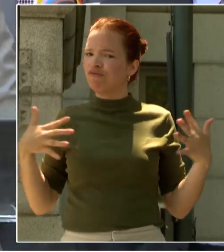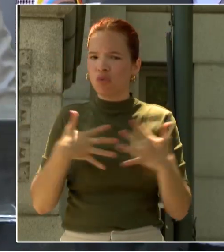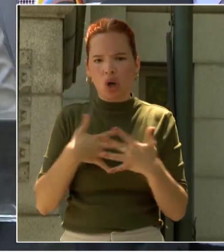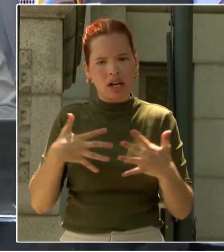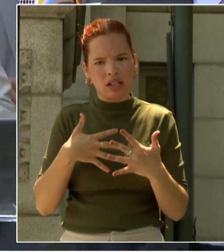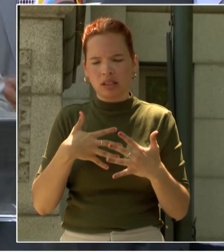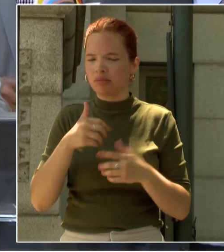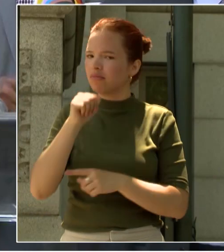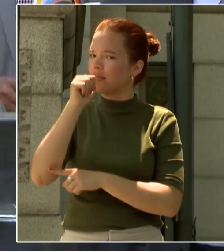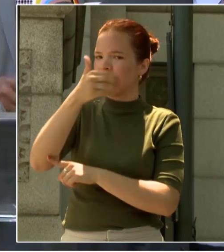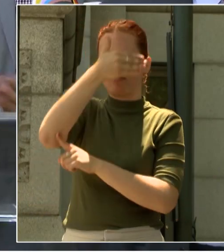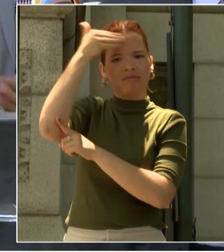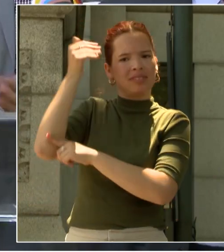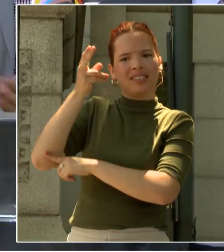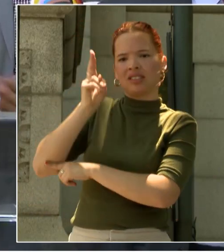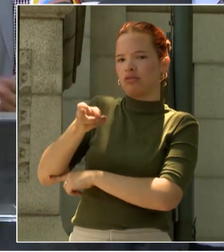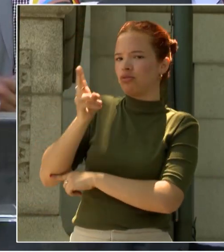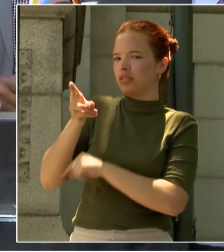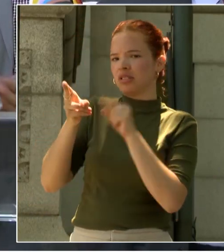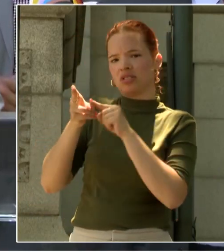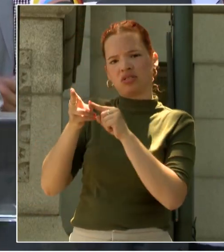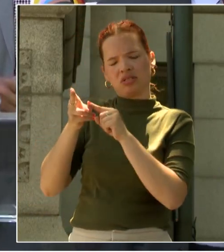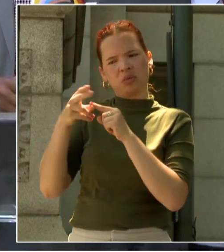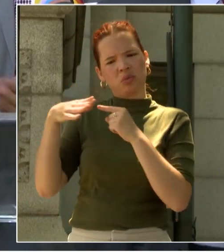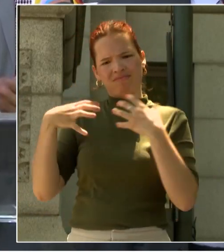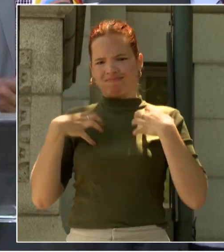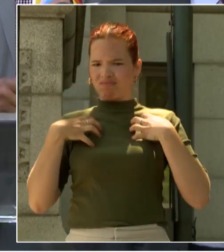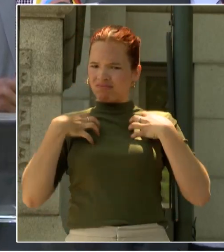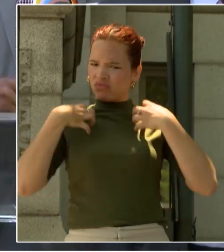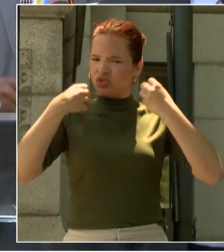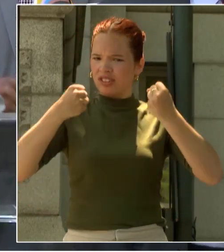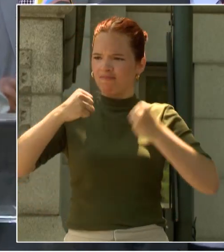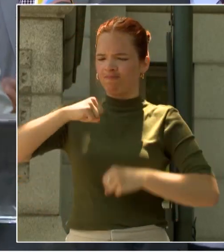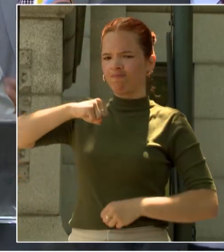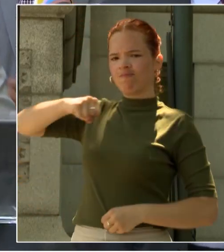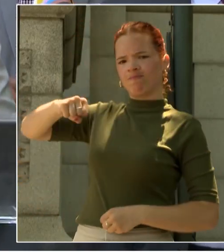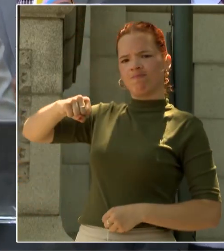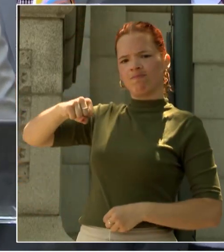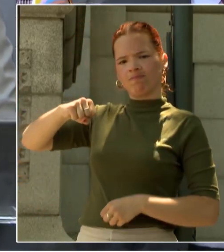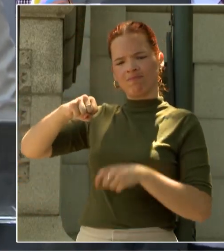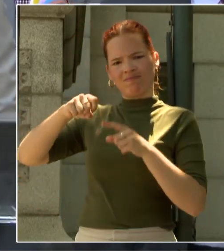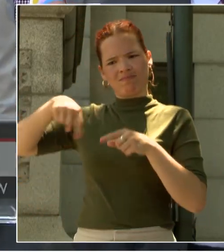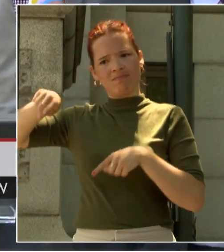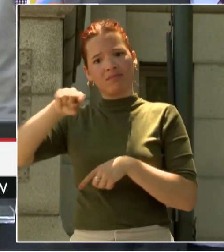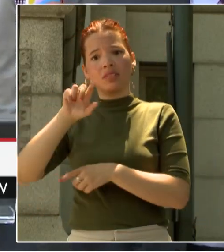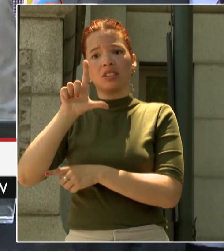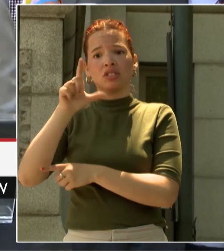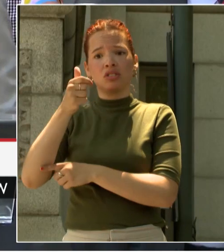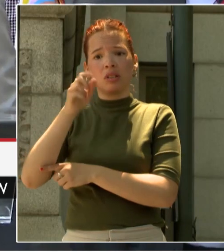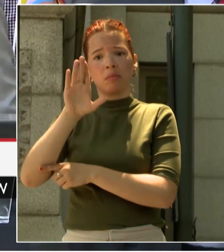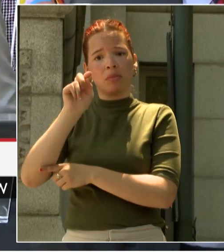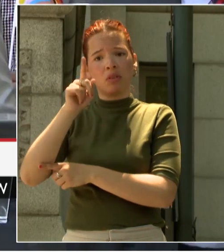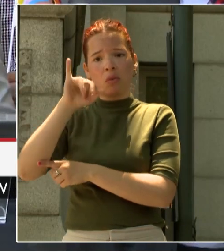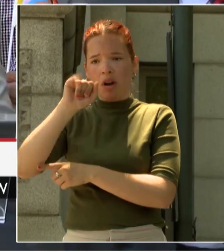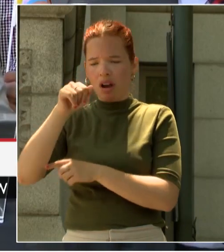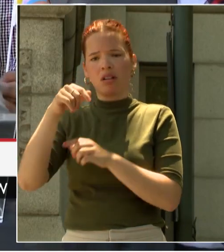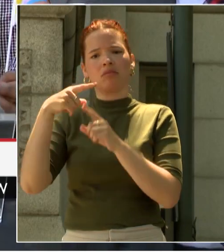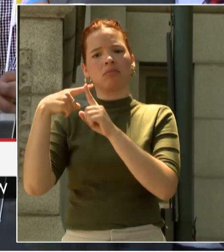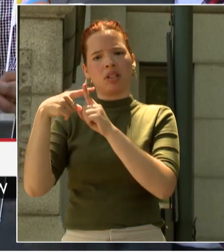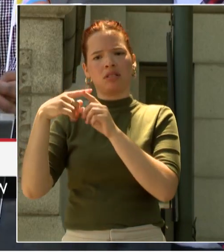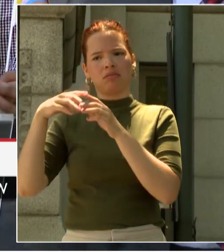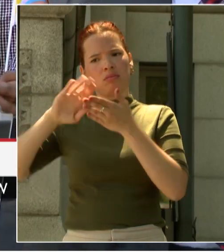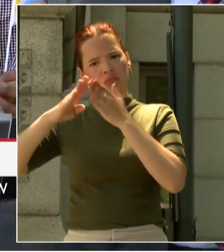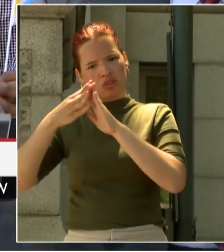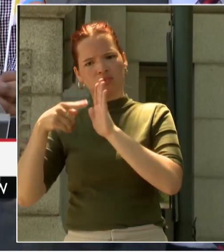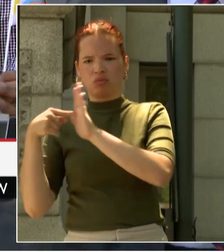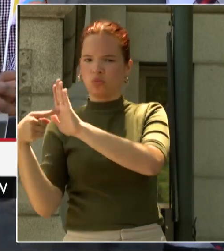month and the courageous resistance that the LGBTQIA plus community has always displayed. At a time, as has been